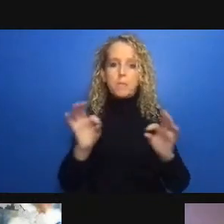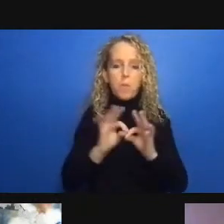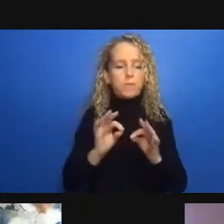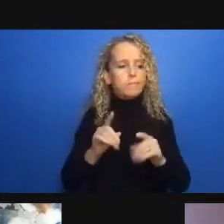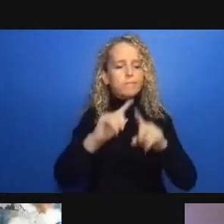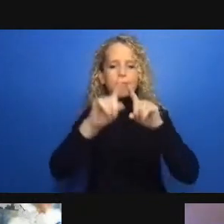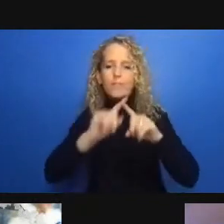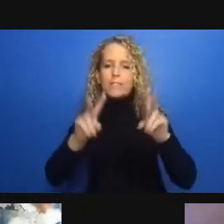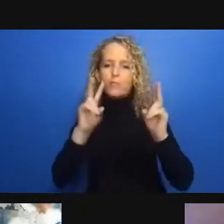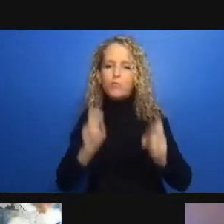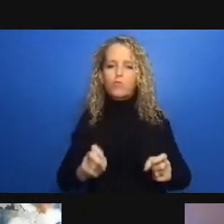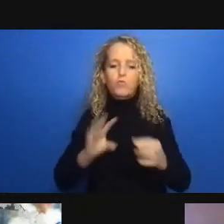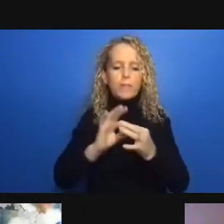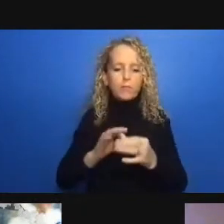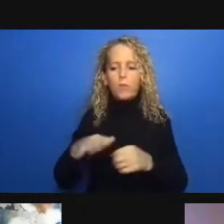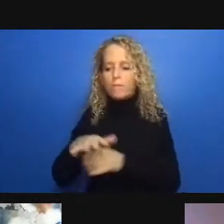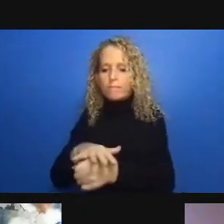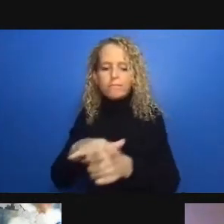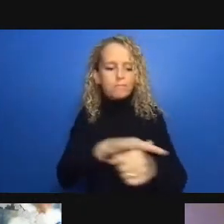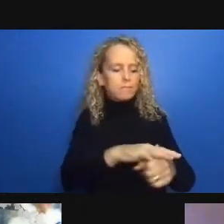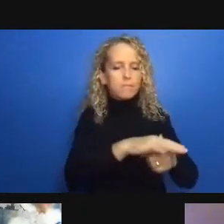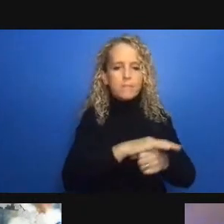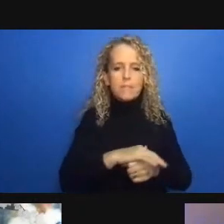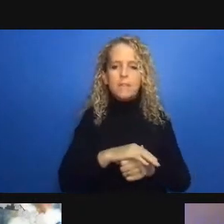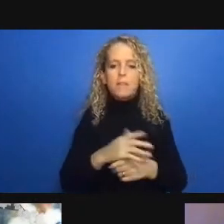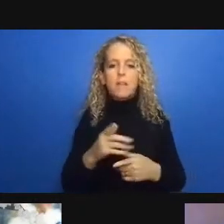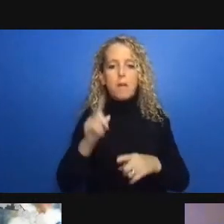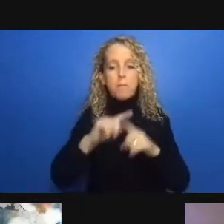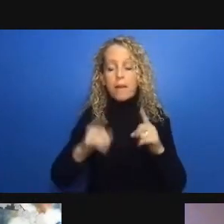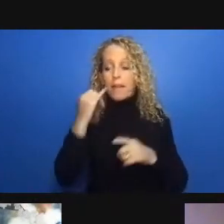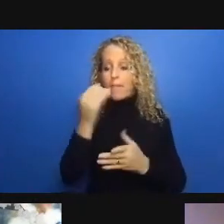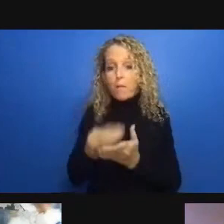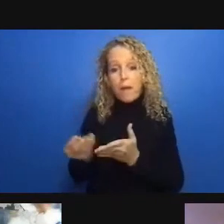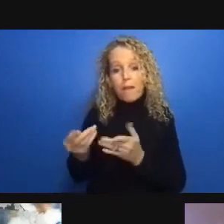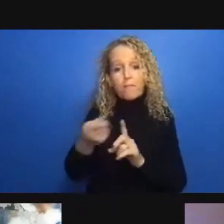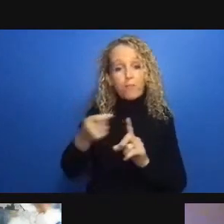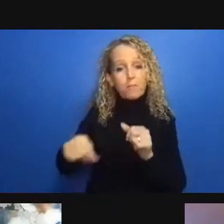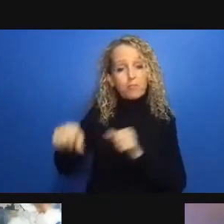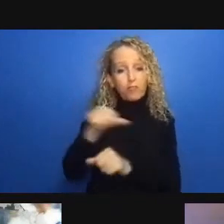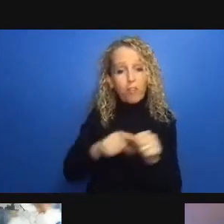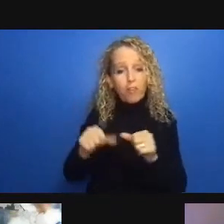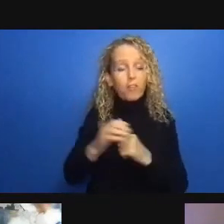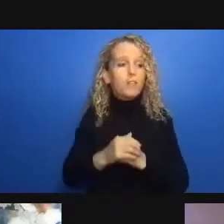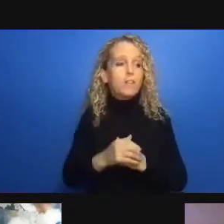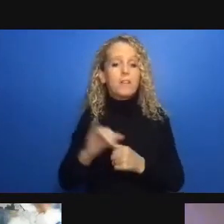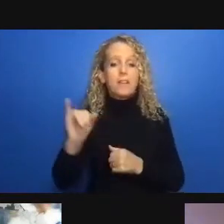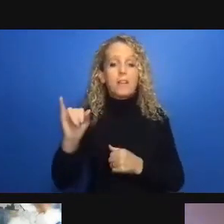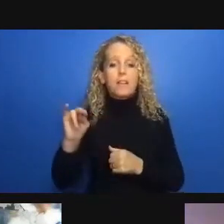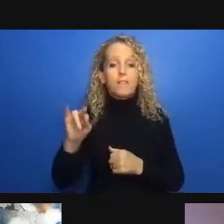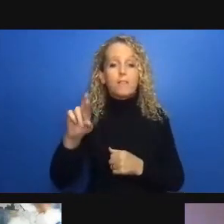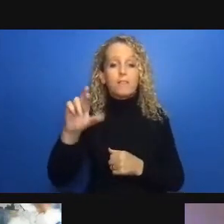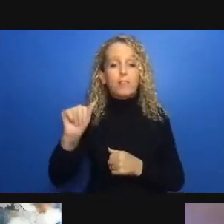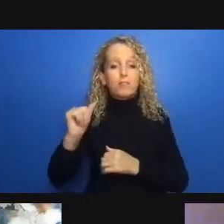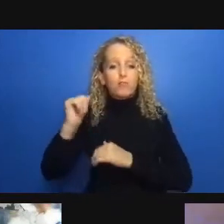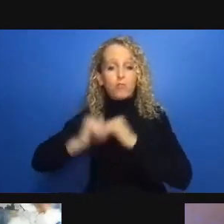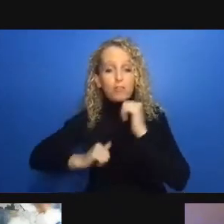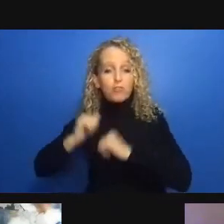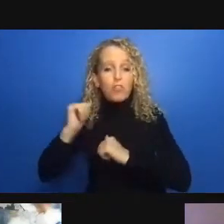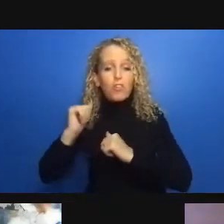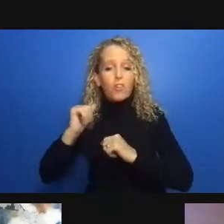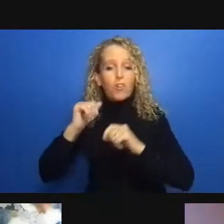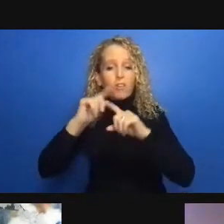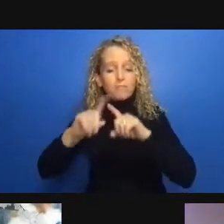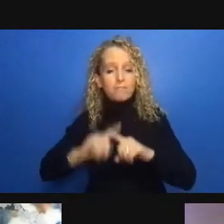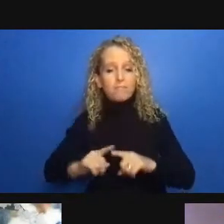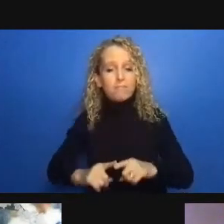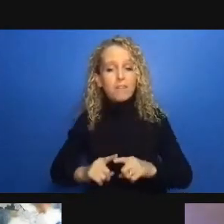certainly the collaboration, the buying from each other, the building on the infrastructure. We have in our report recommend more